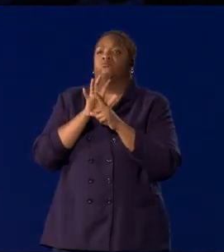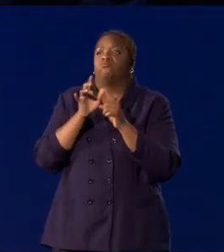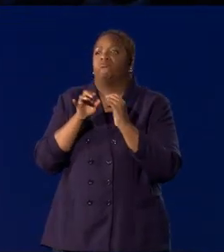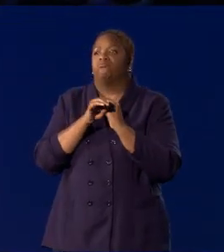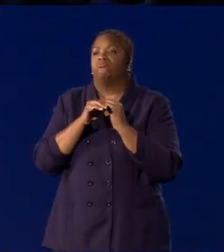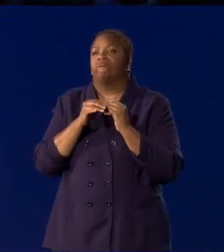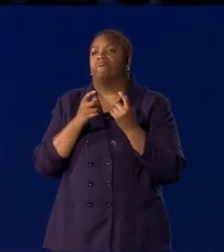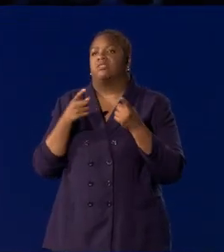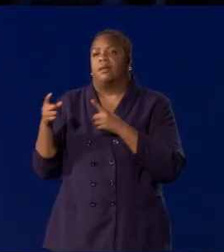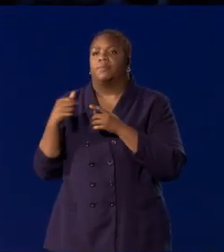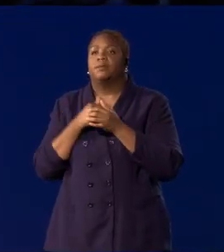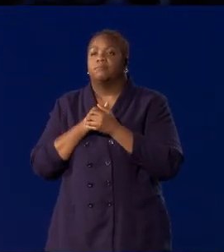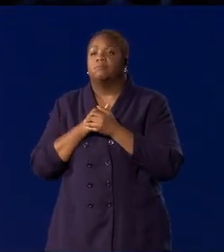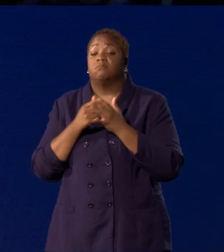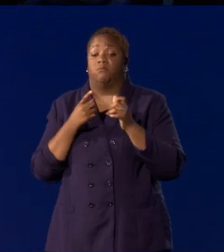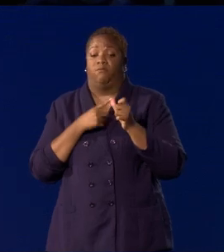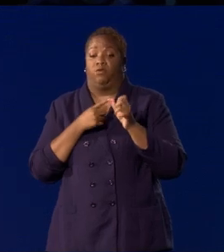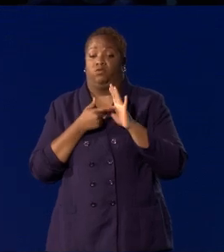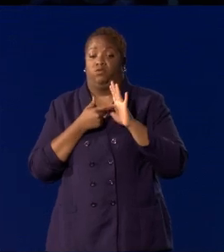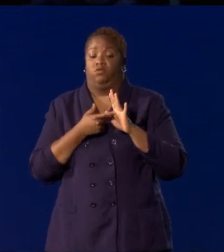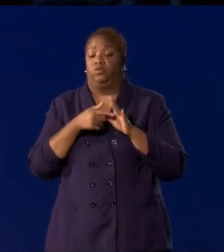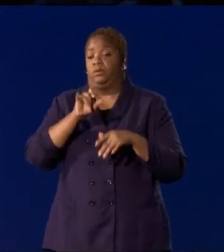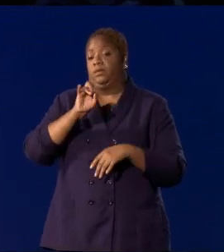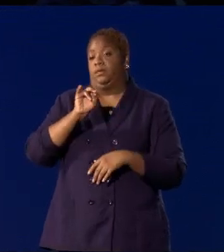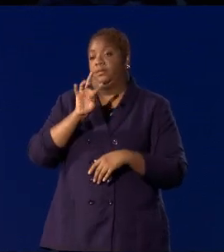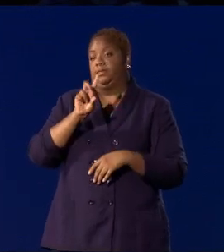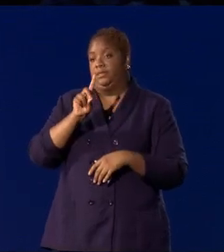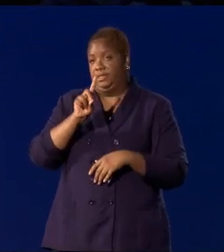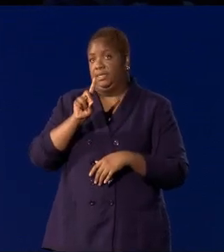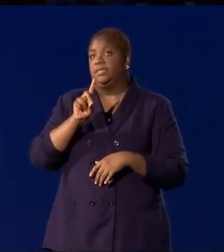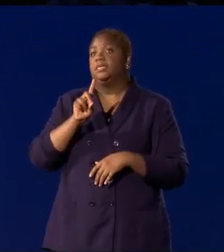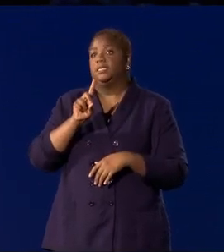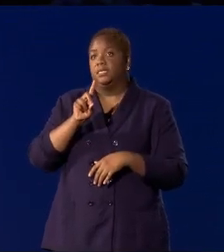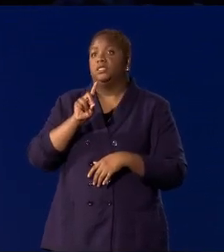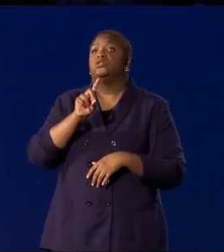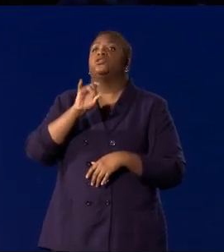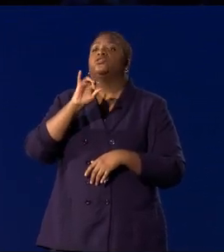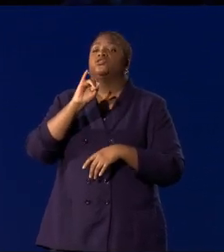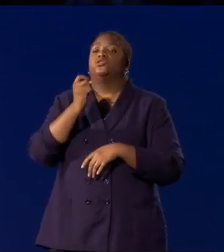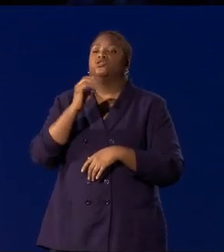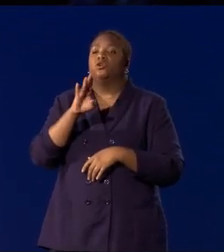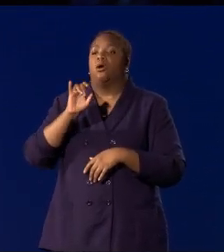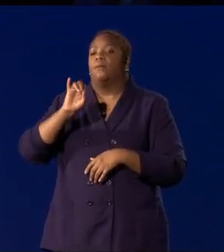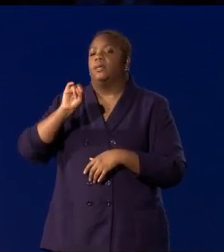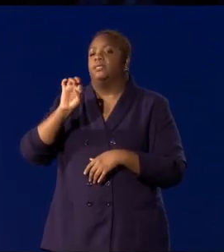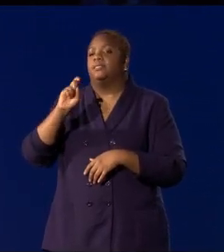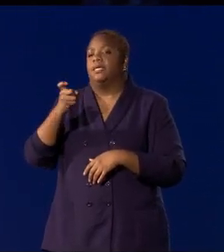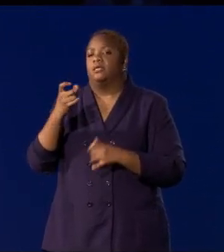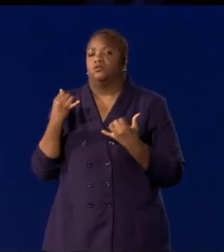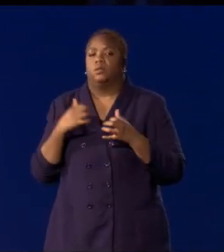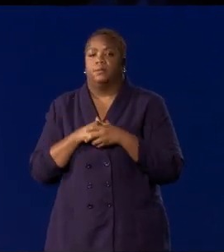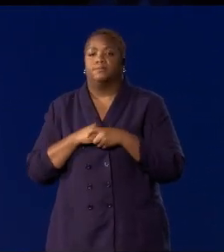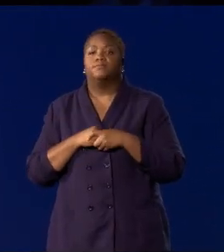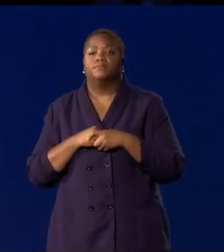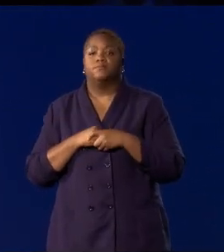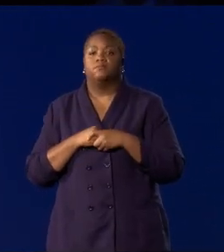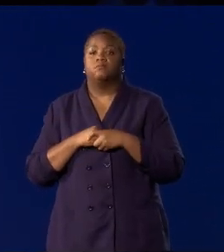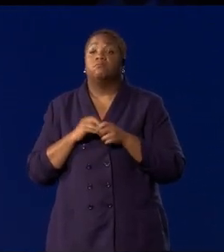with looking at the Indeed Jobs Index right here. You can see that